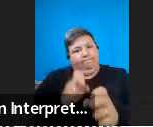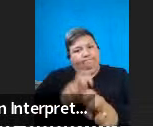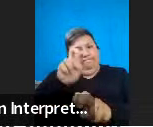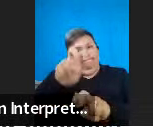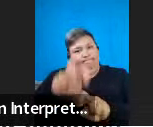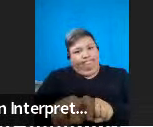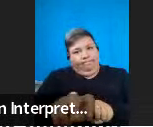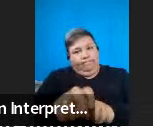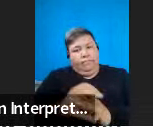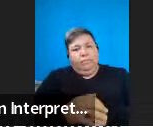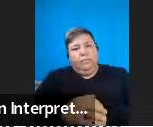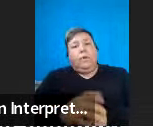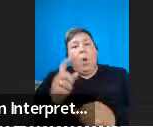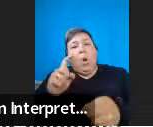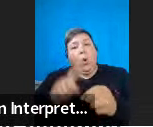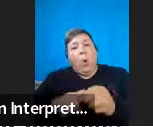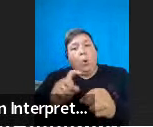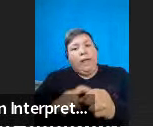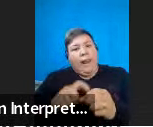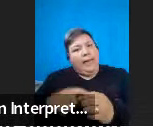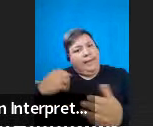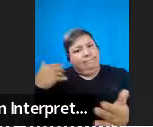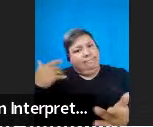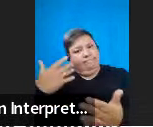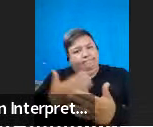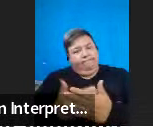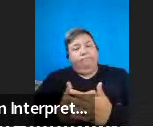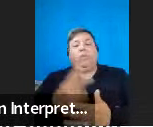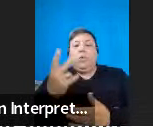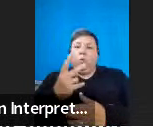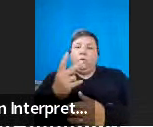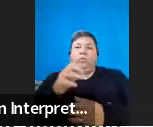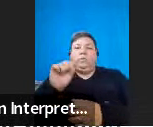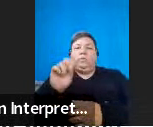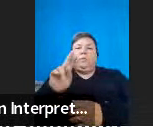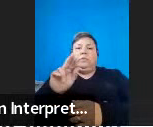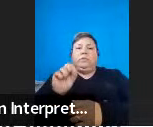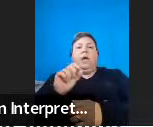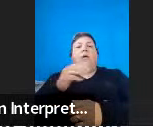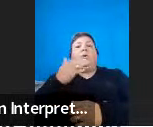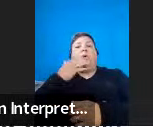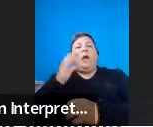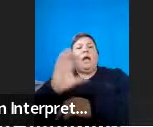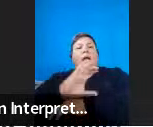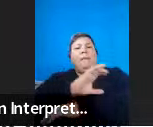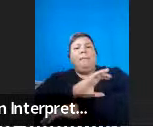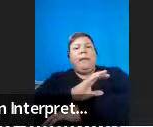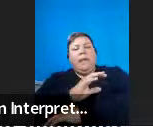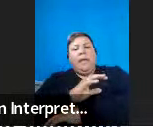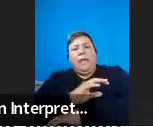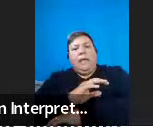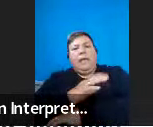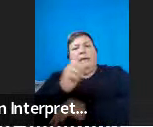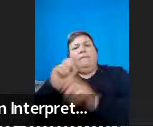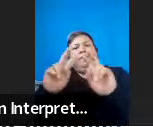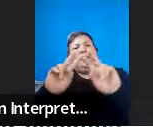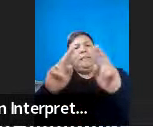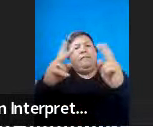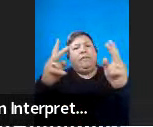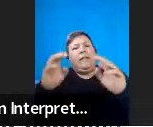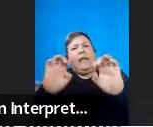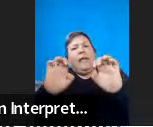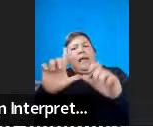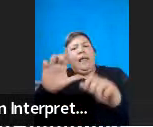quarterly basis. We often get requests as SARS for companies that would like to get trade statistics on different elements. So if you are